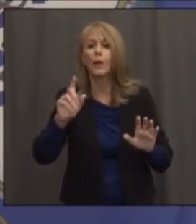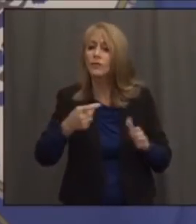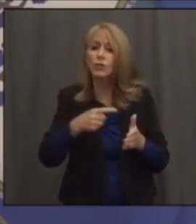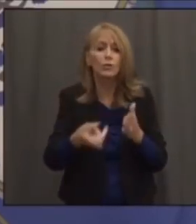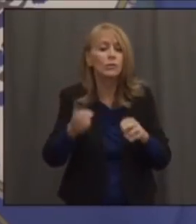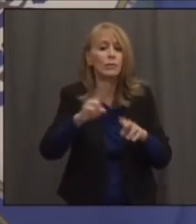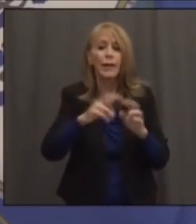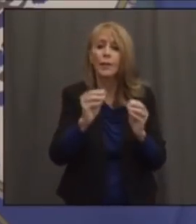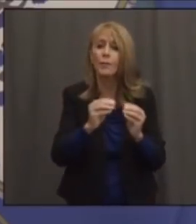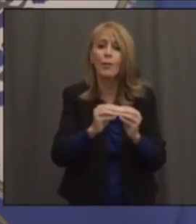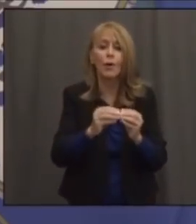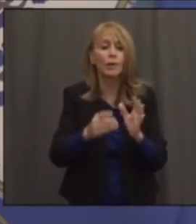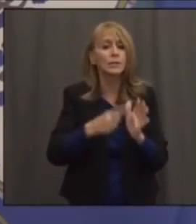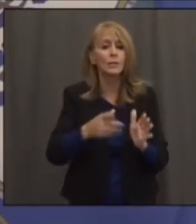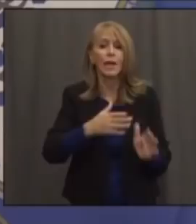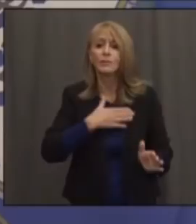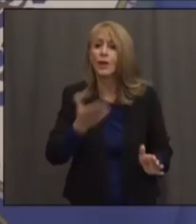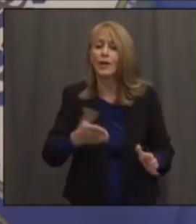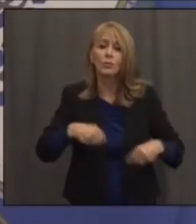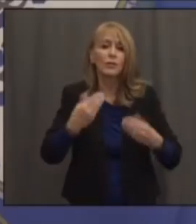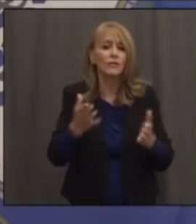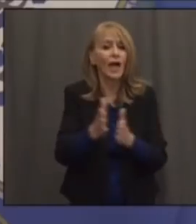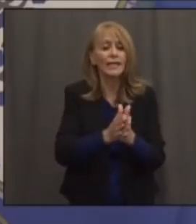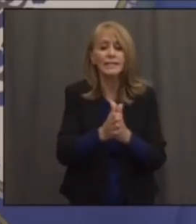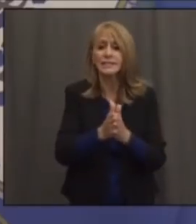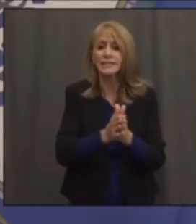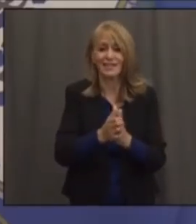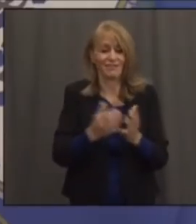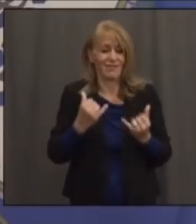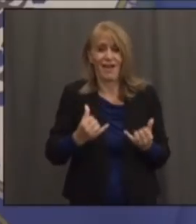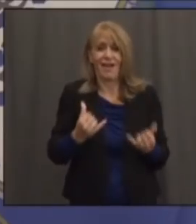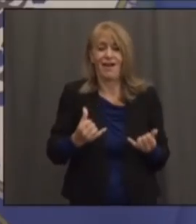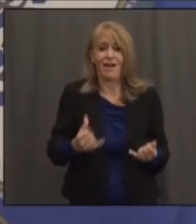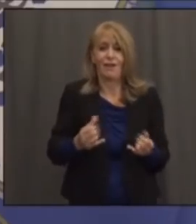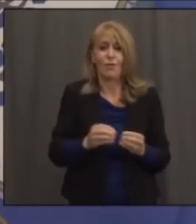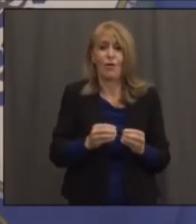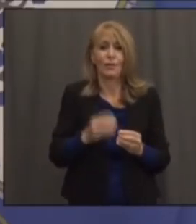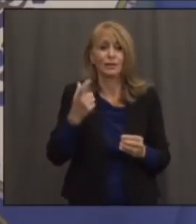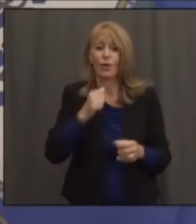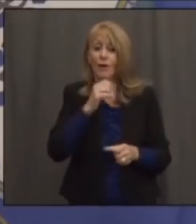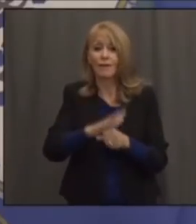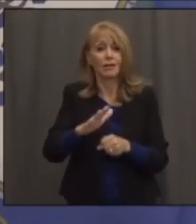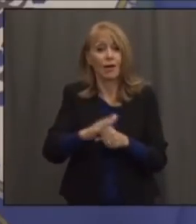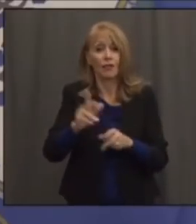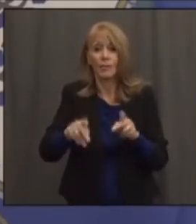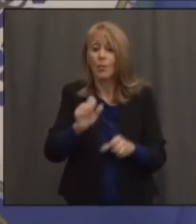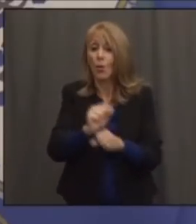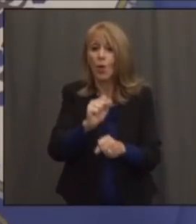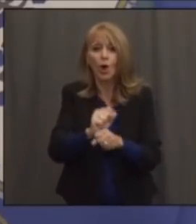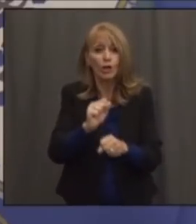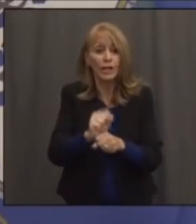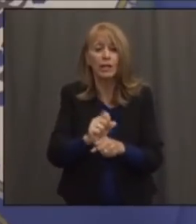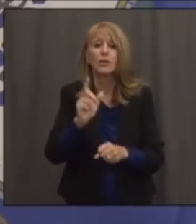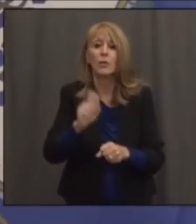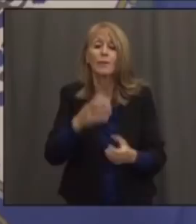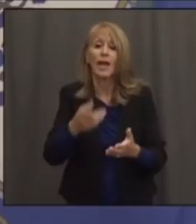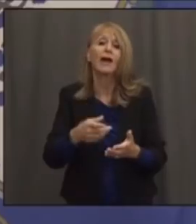I think sometimes you're going to have to incent people a little bit more right now, especially when we have some labor shortages. So I think that's a good thing.